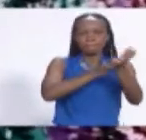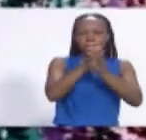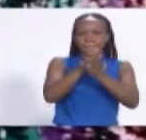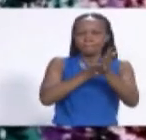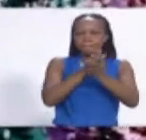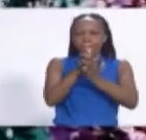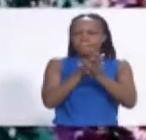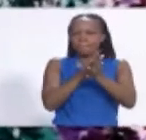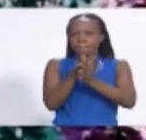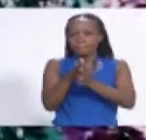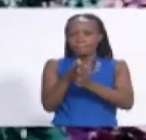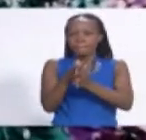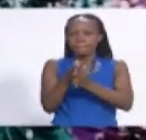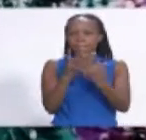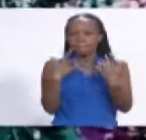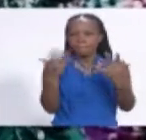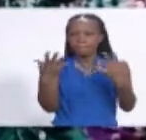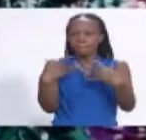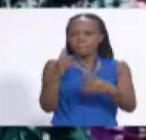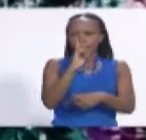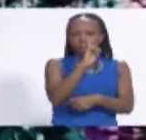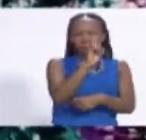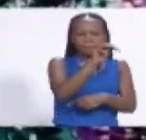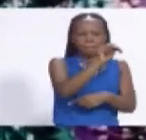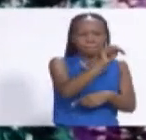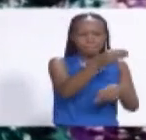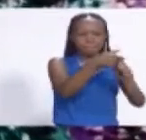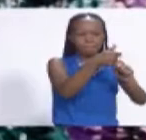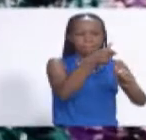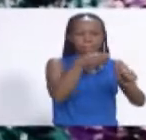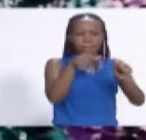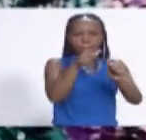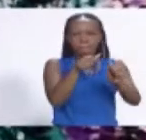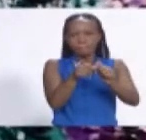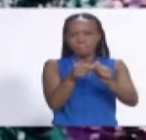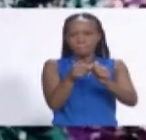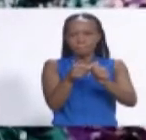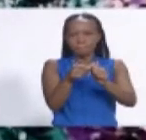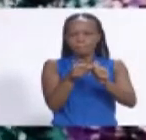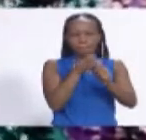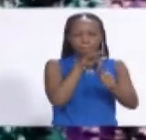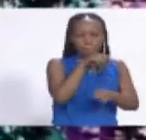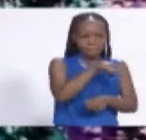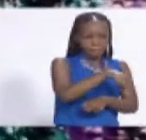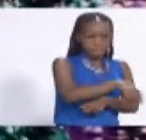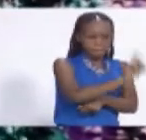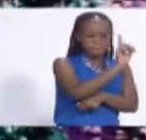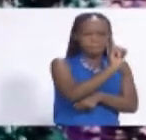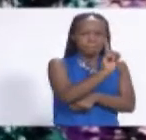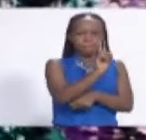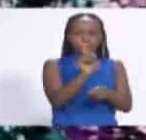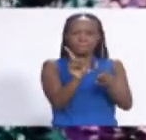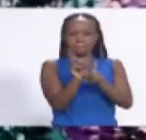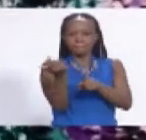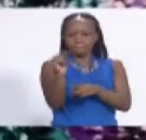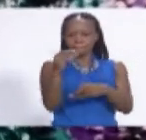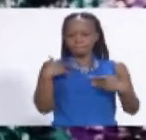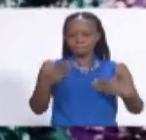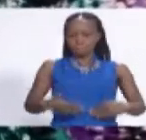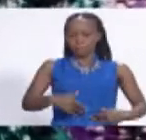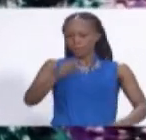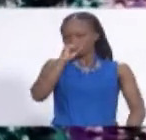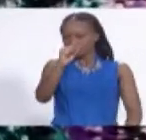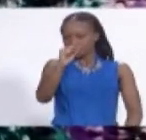a distance of at least 1 meter, about 5 feet, between yourself and anyone who is coughing